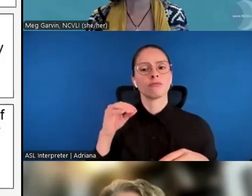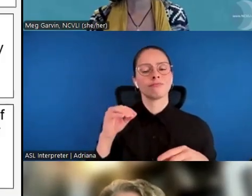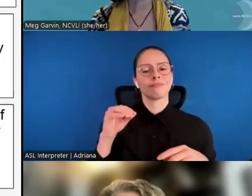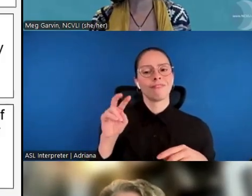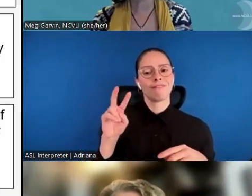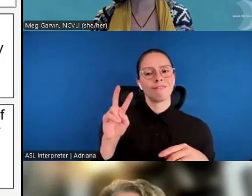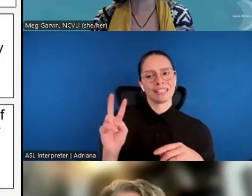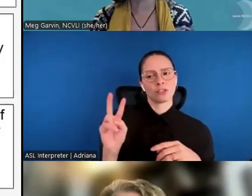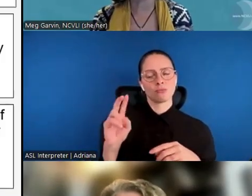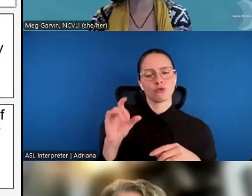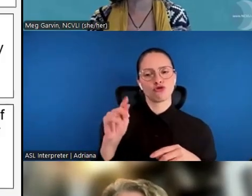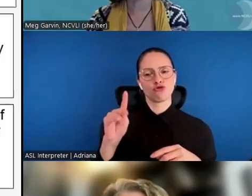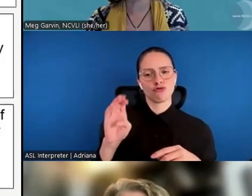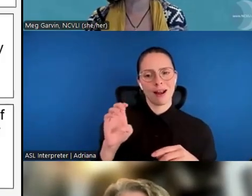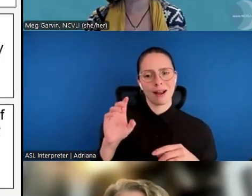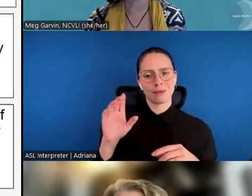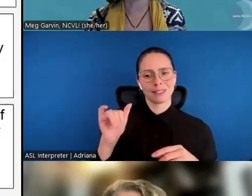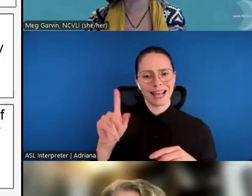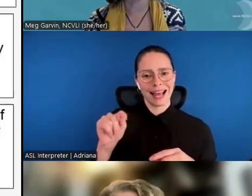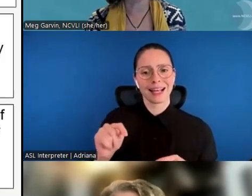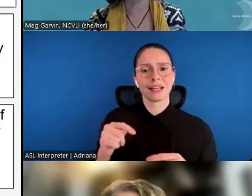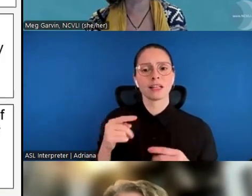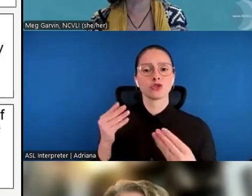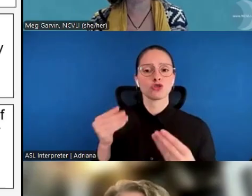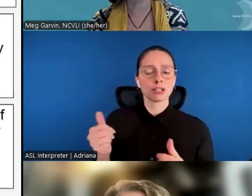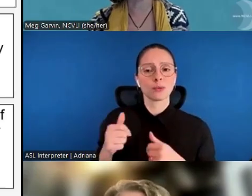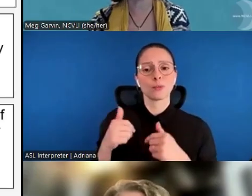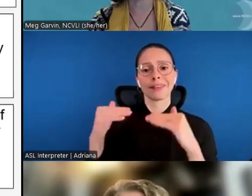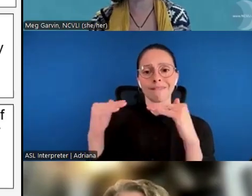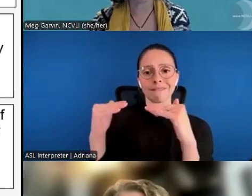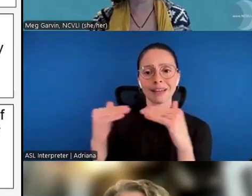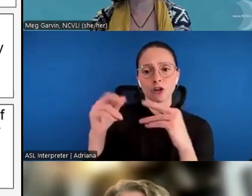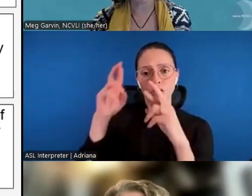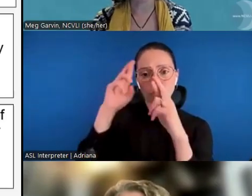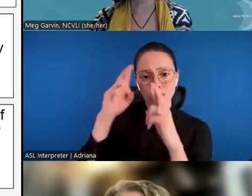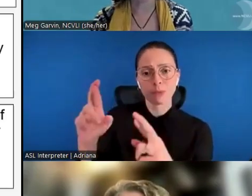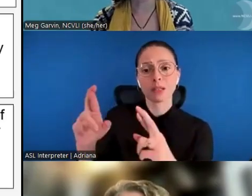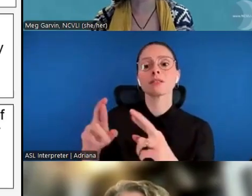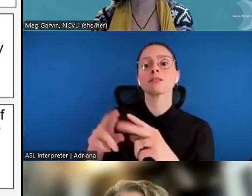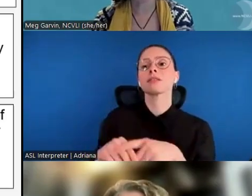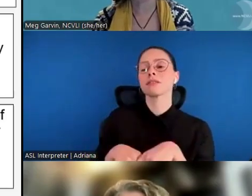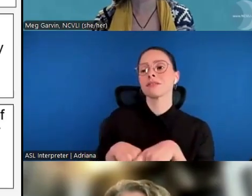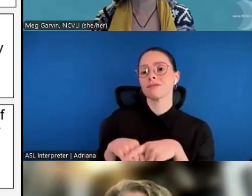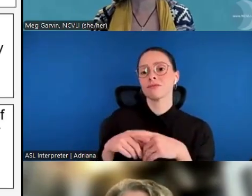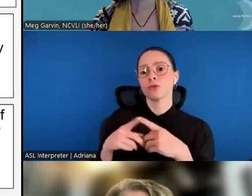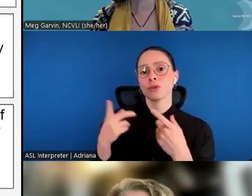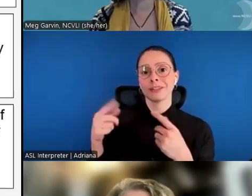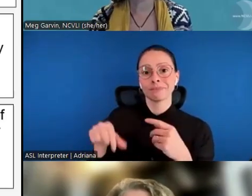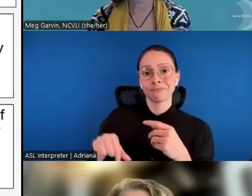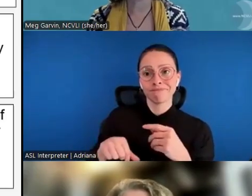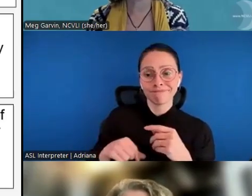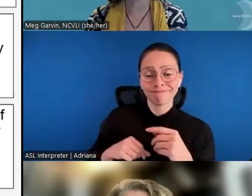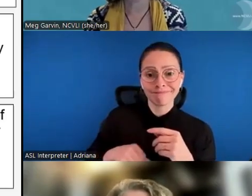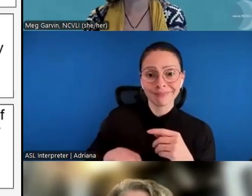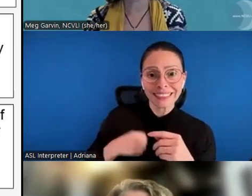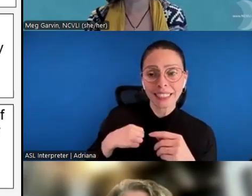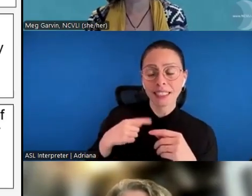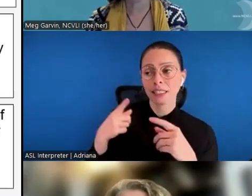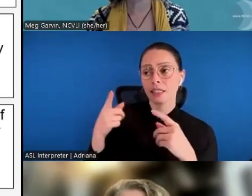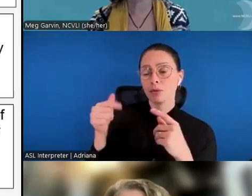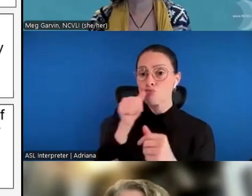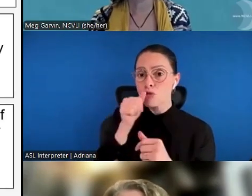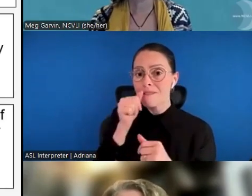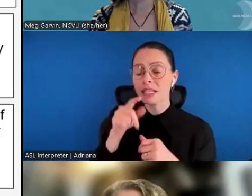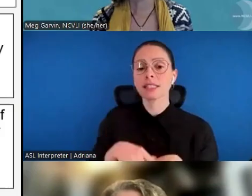to be treated with fairness and with respect for the victim's dignity and privacy, to reasonable, accurate, and timely